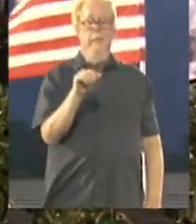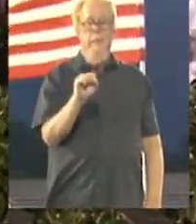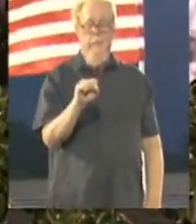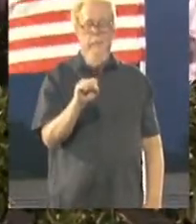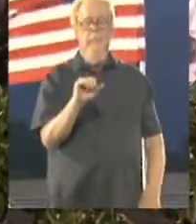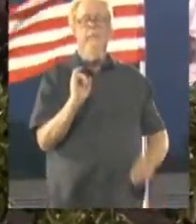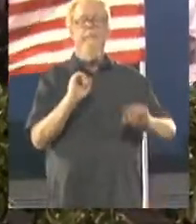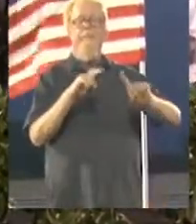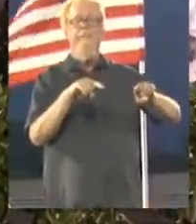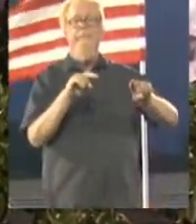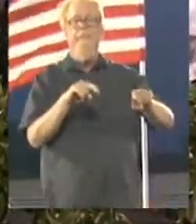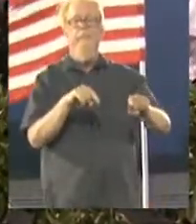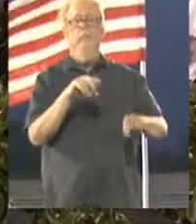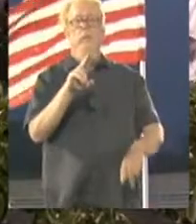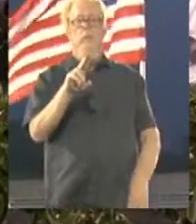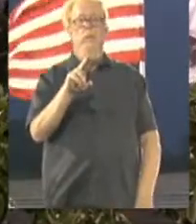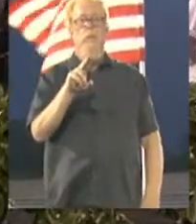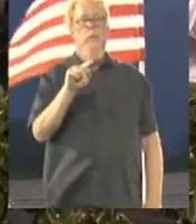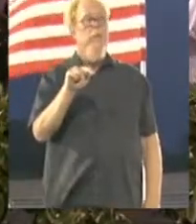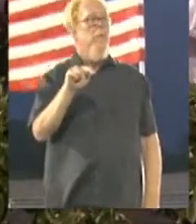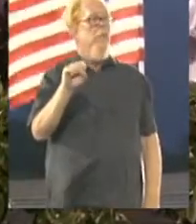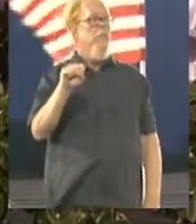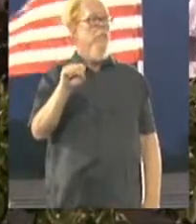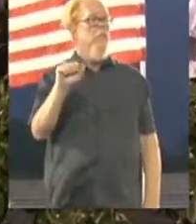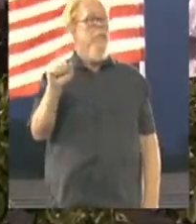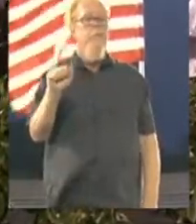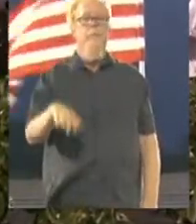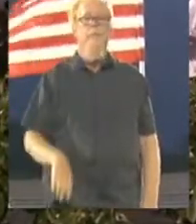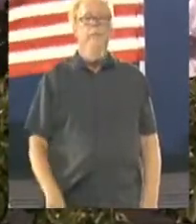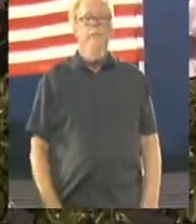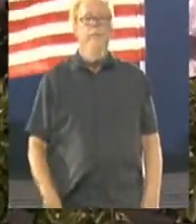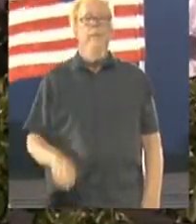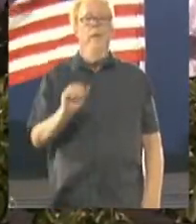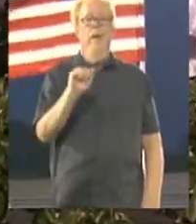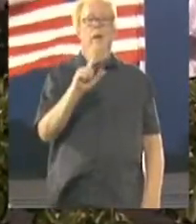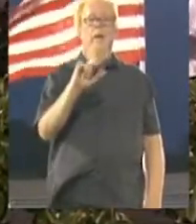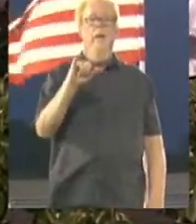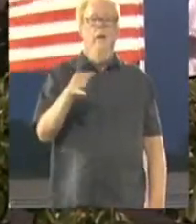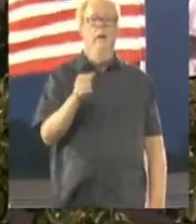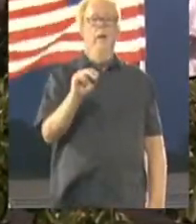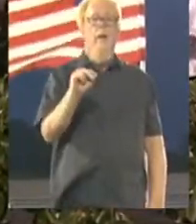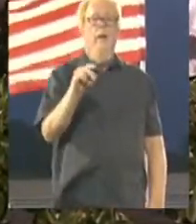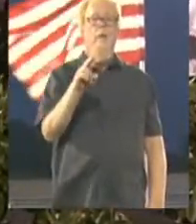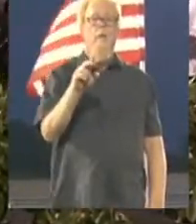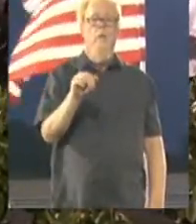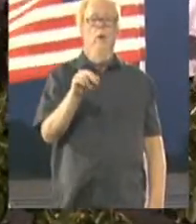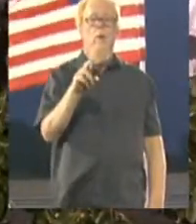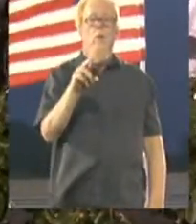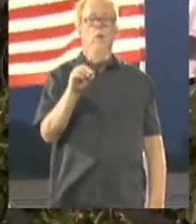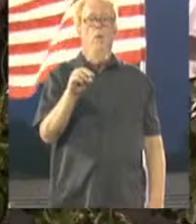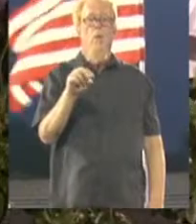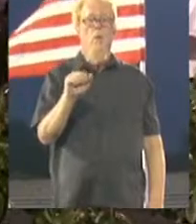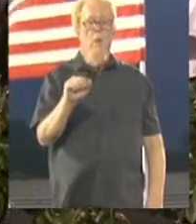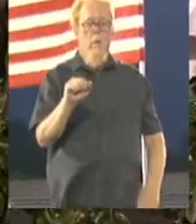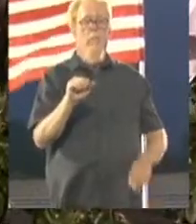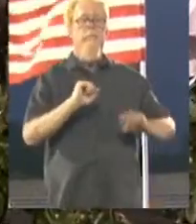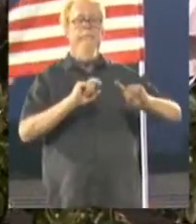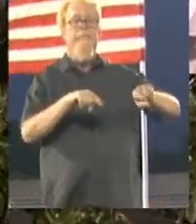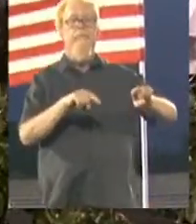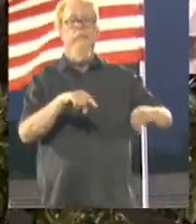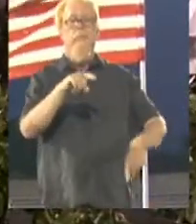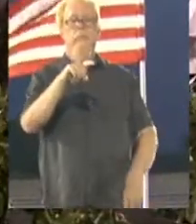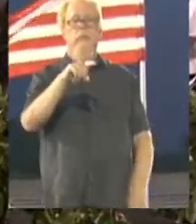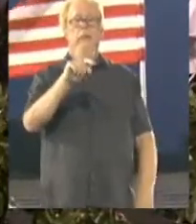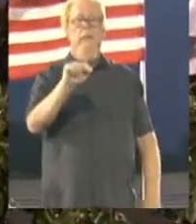the University of Texas at San Antonio. Alejandra Roa will be attending Texas A&M